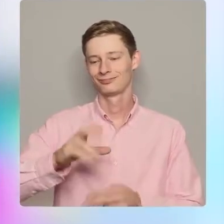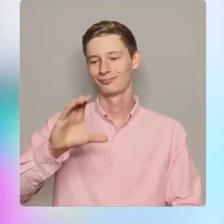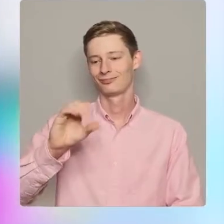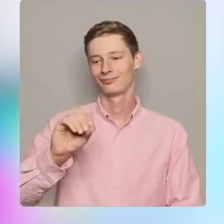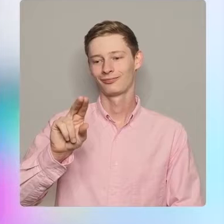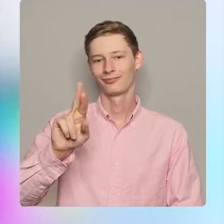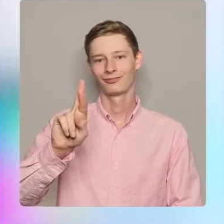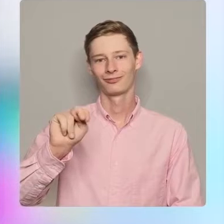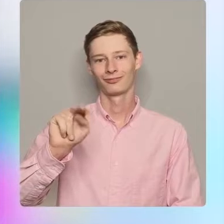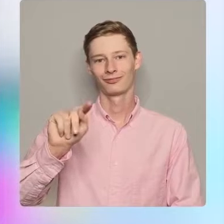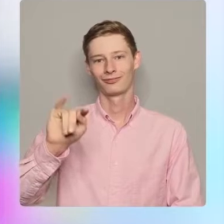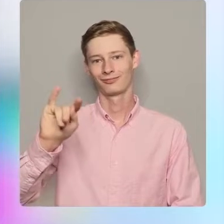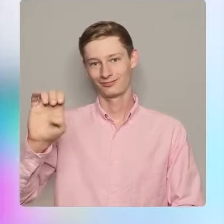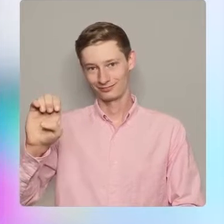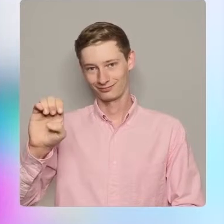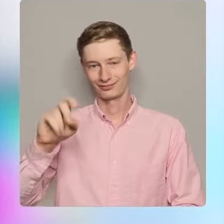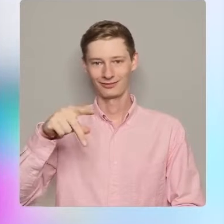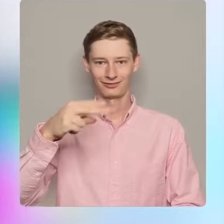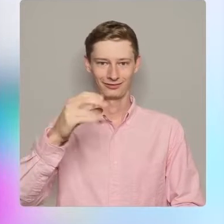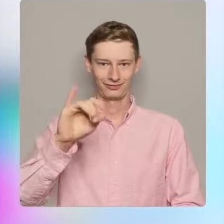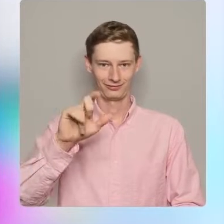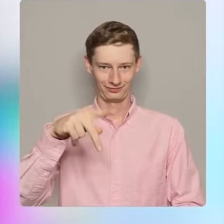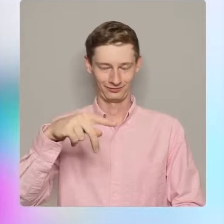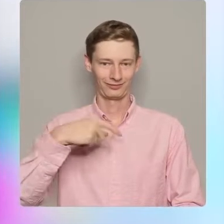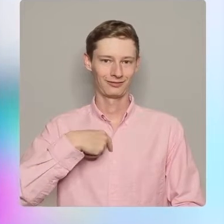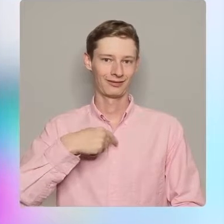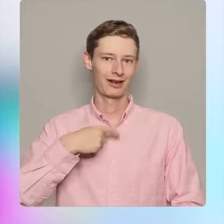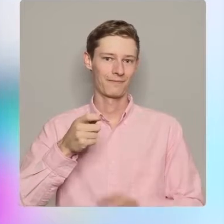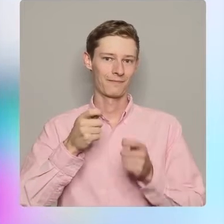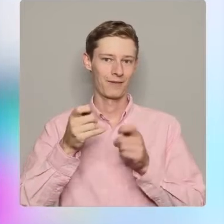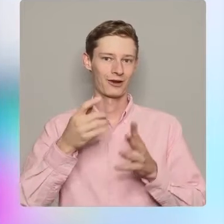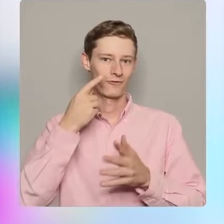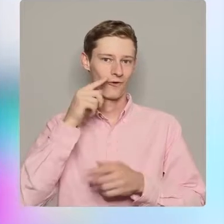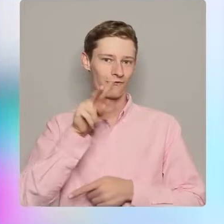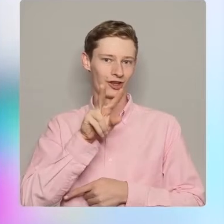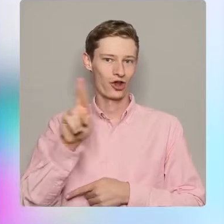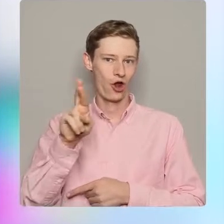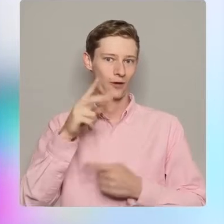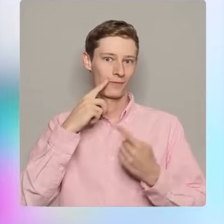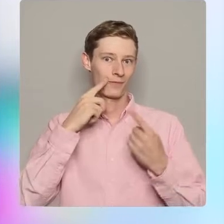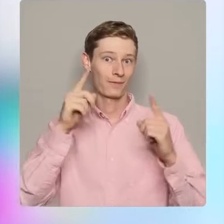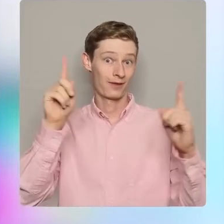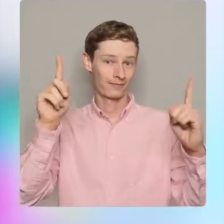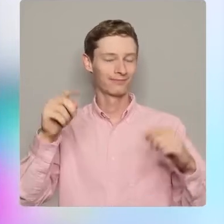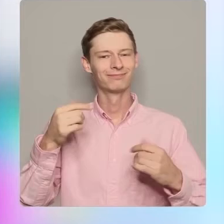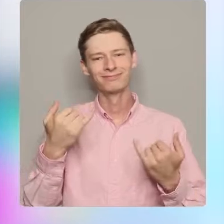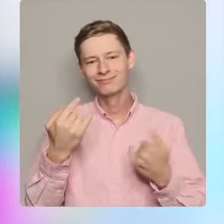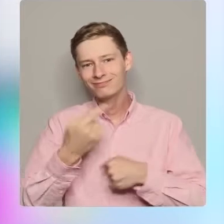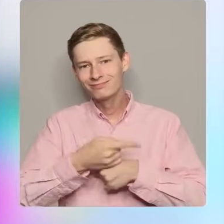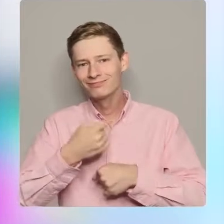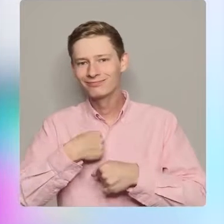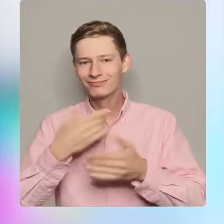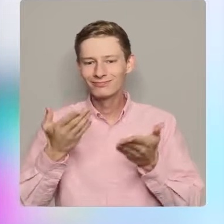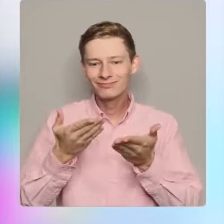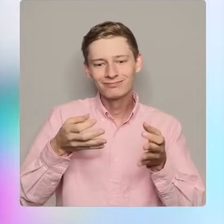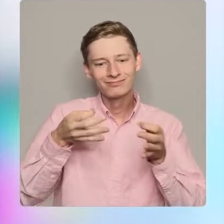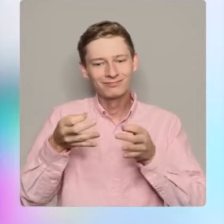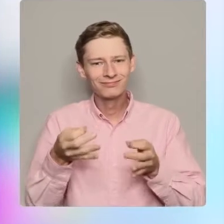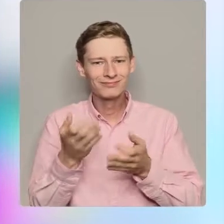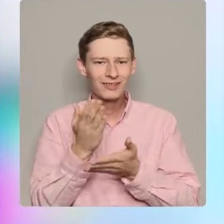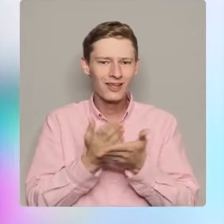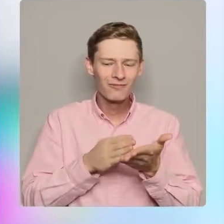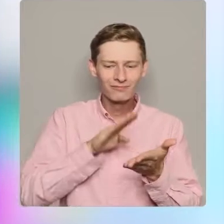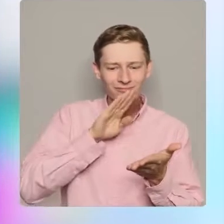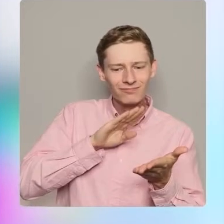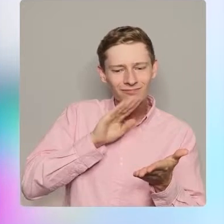I'm Courtney Phillip, Product Manager on VR Developer Success. Today, we're excited to talk with you about how to overcome some of the